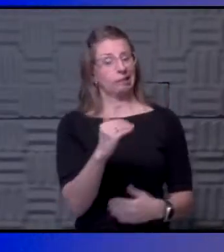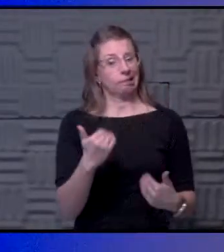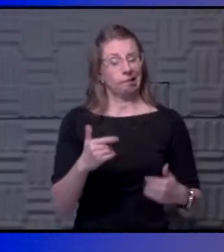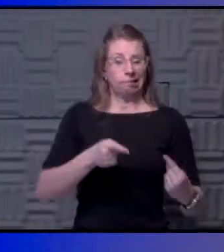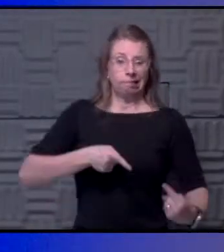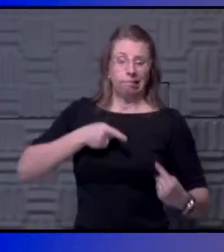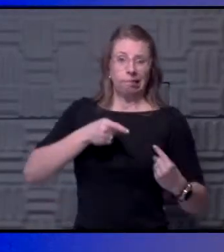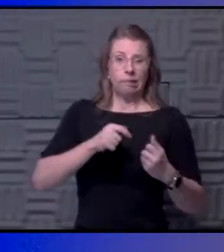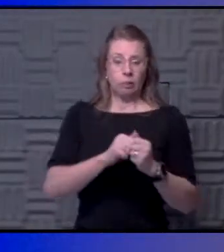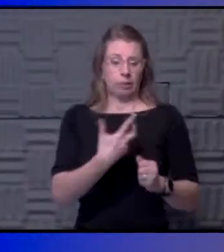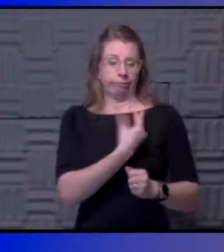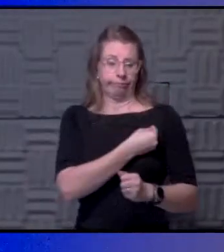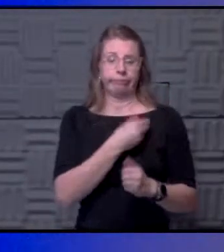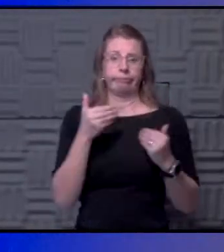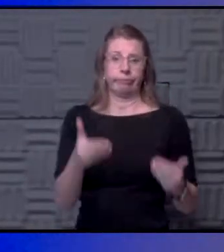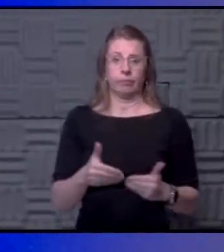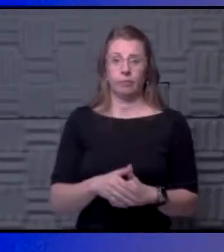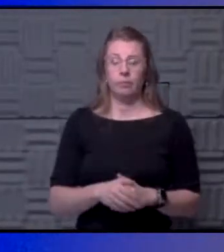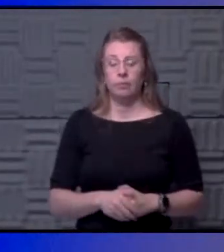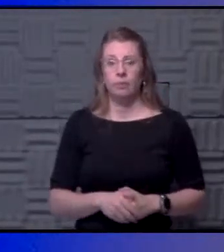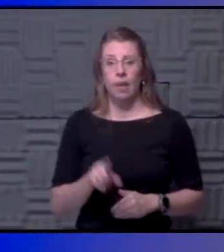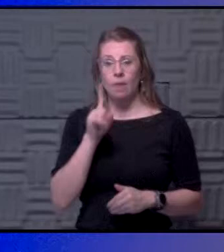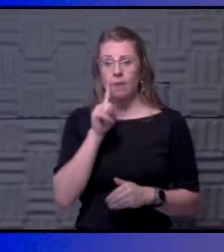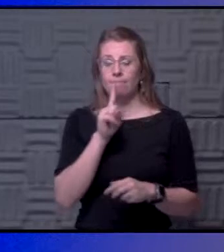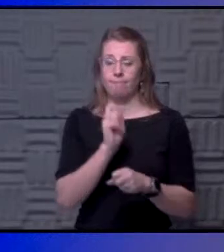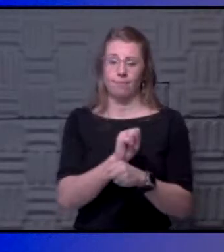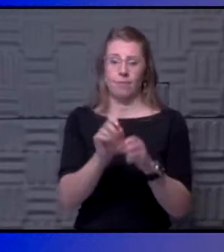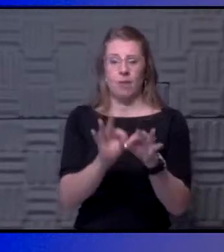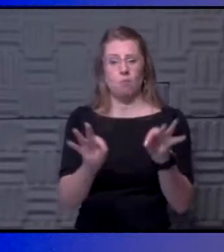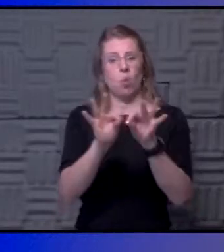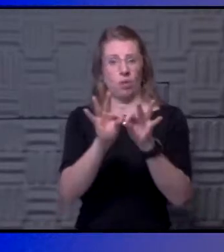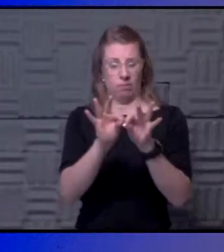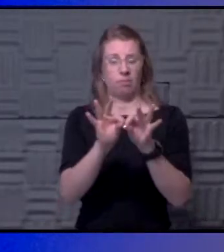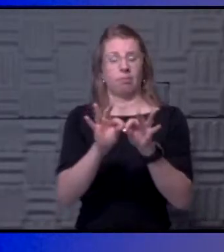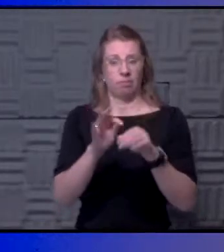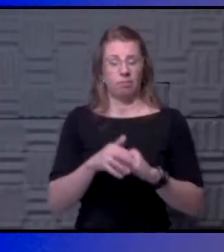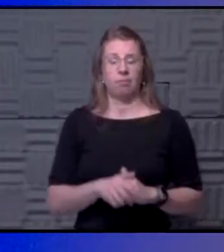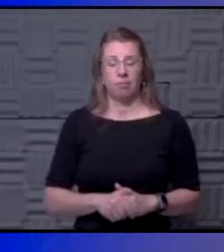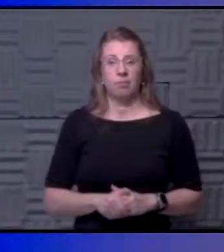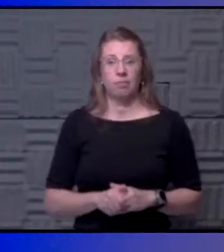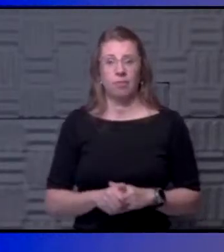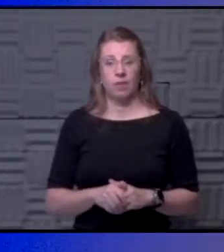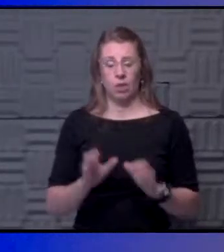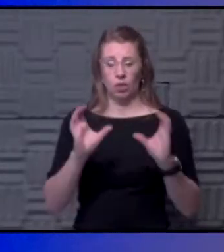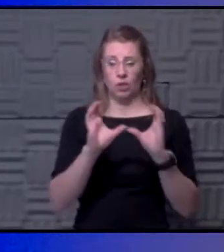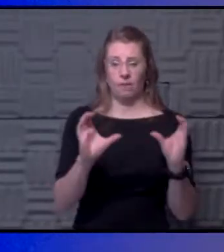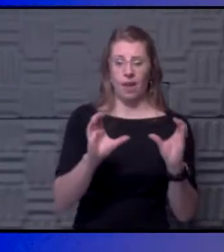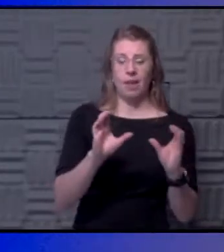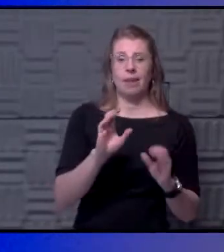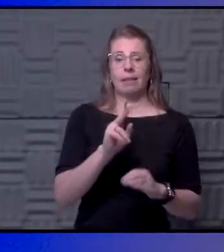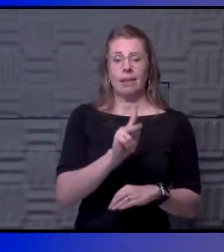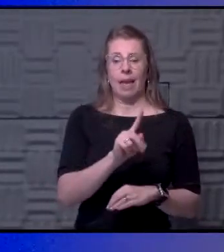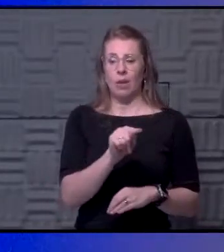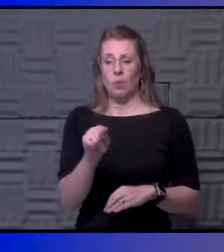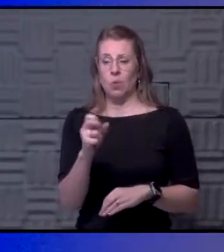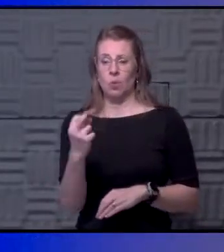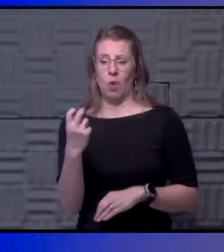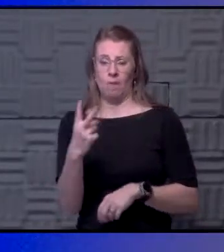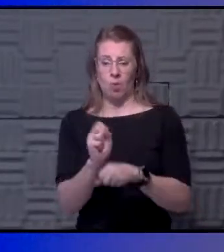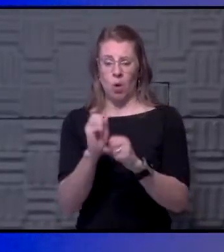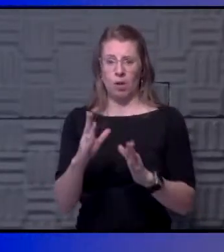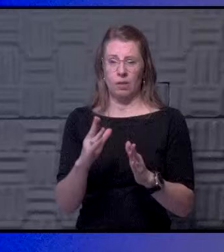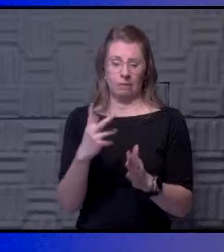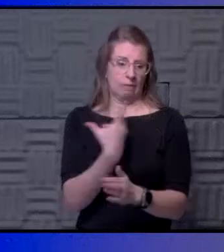bit more difficult time about doing that. So I think it is very important and imperative to get, certified K through 12 workers vaccinated as